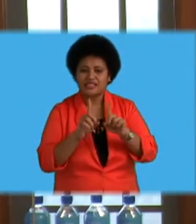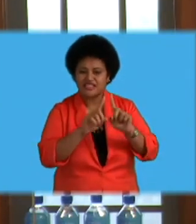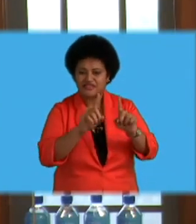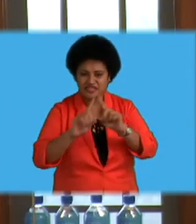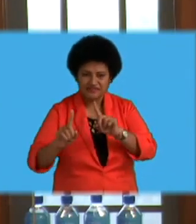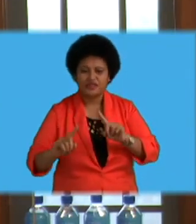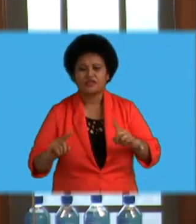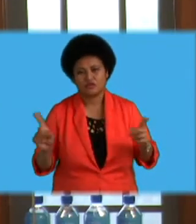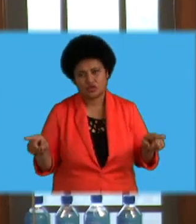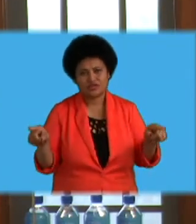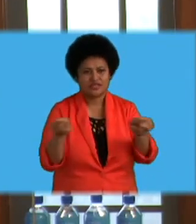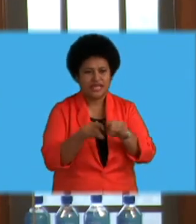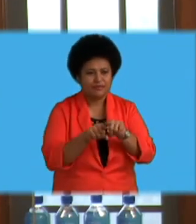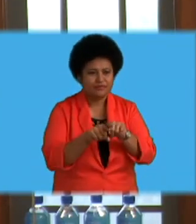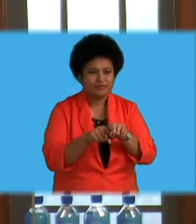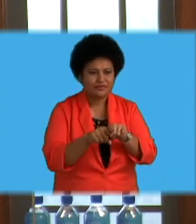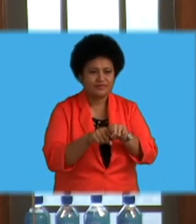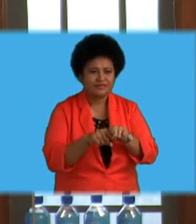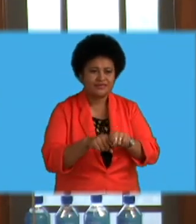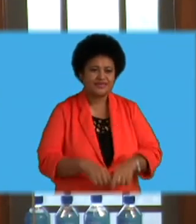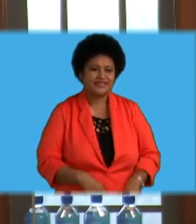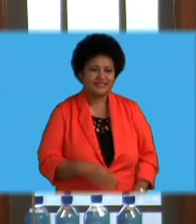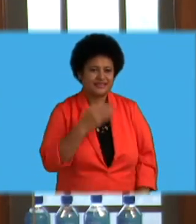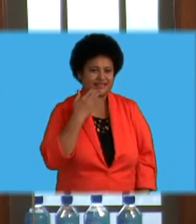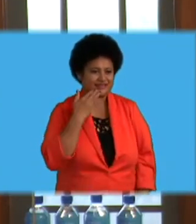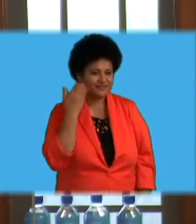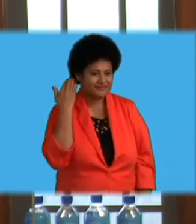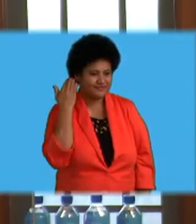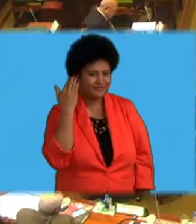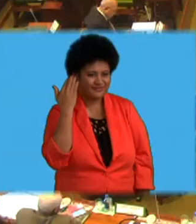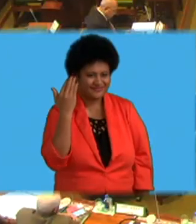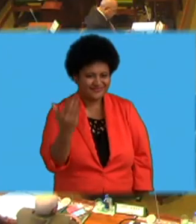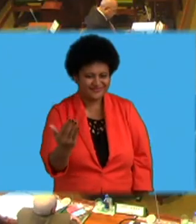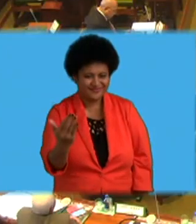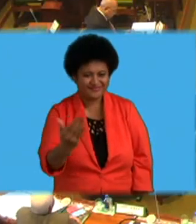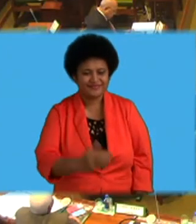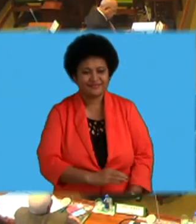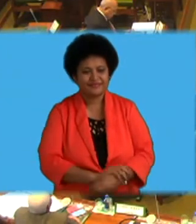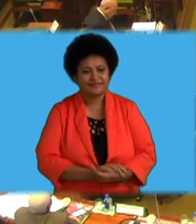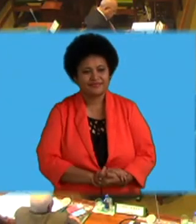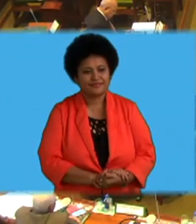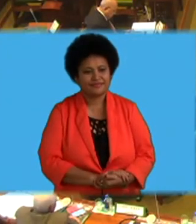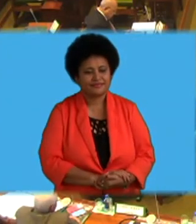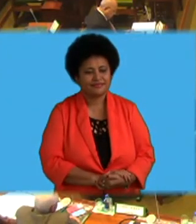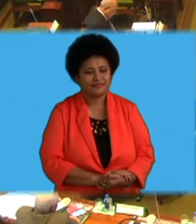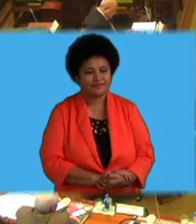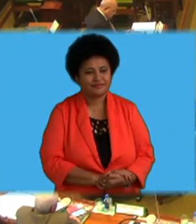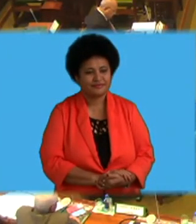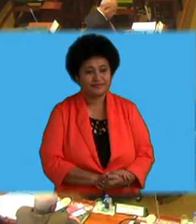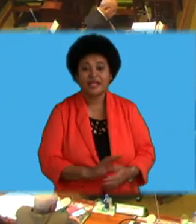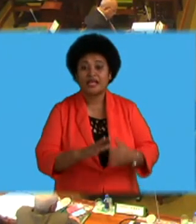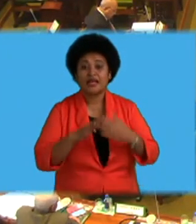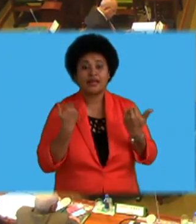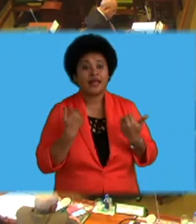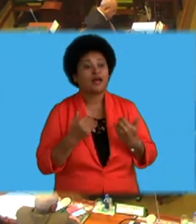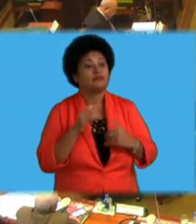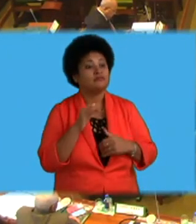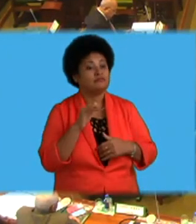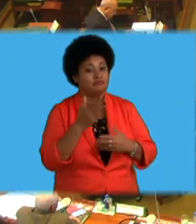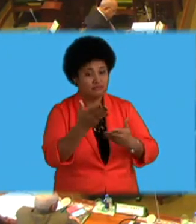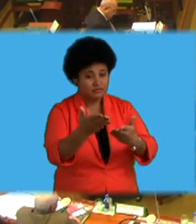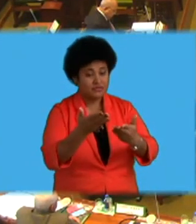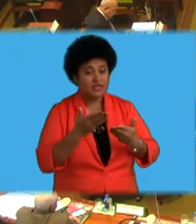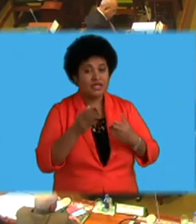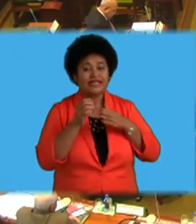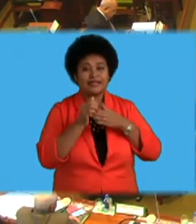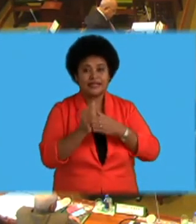adhered to the development. Thank you very much. Thank you, Honorable Member. I now call upon the leader of NFP